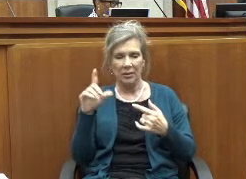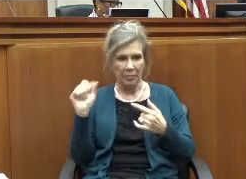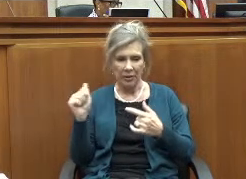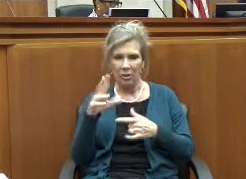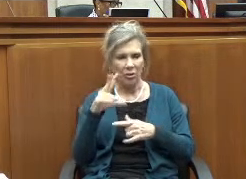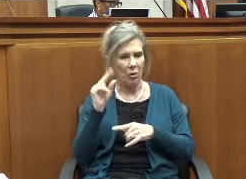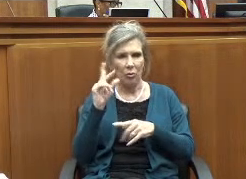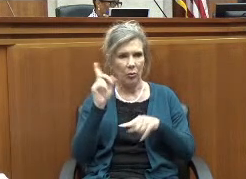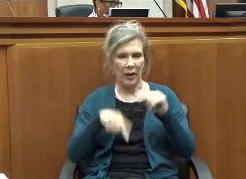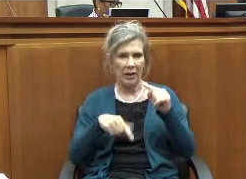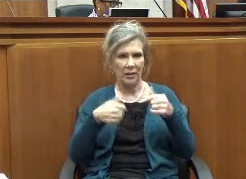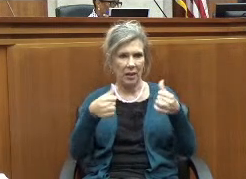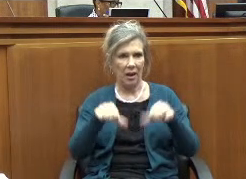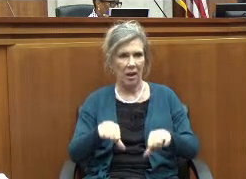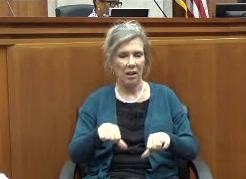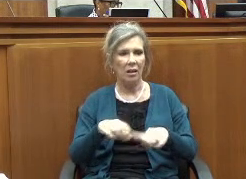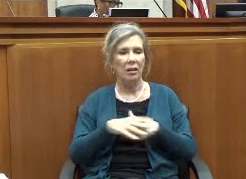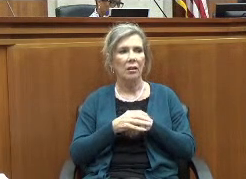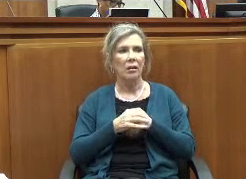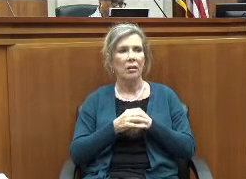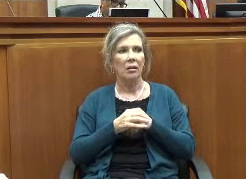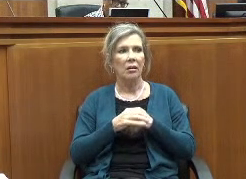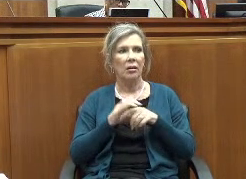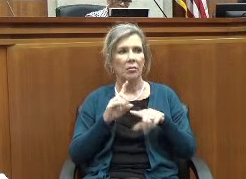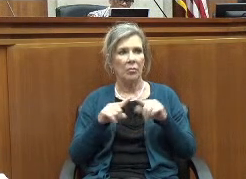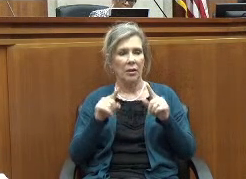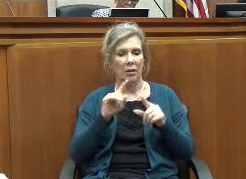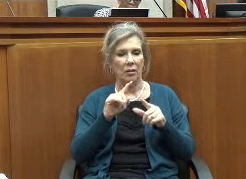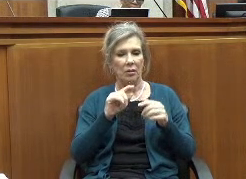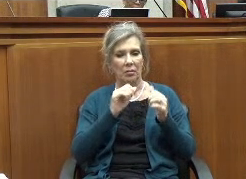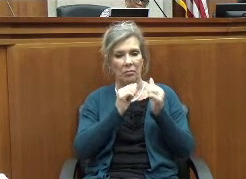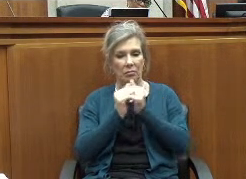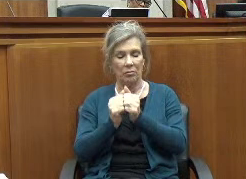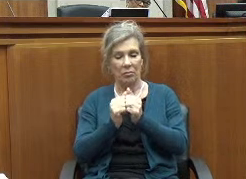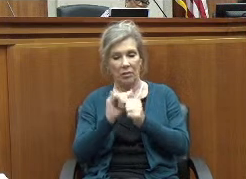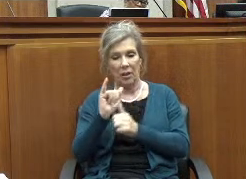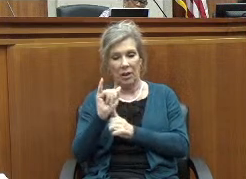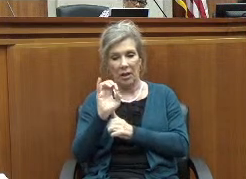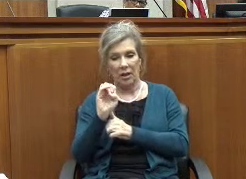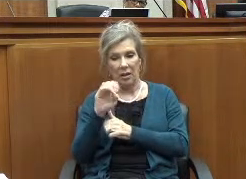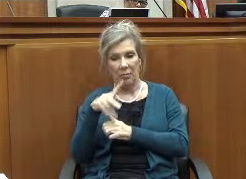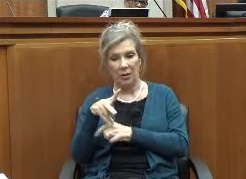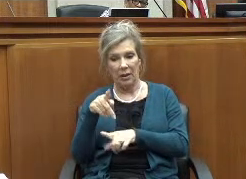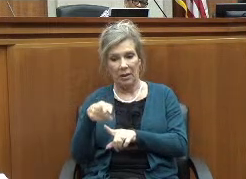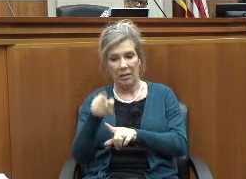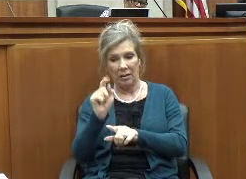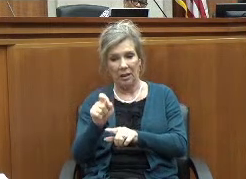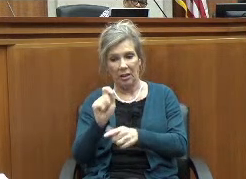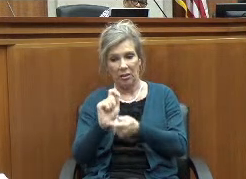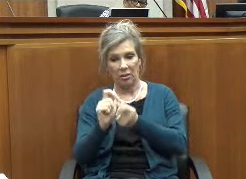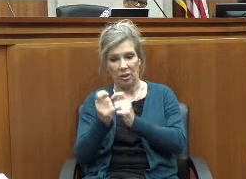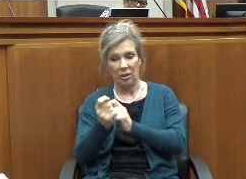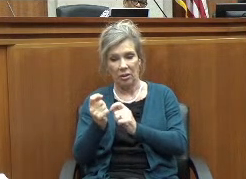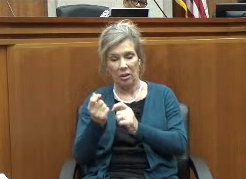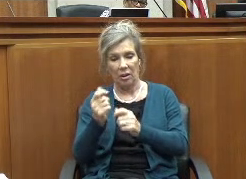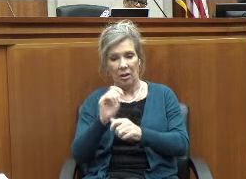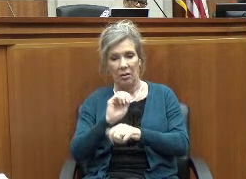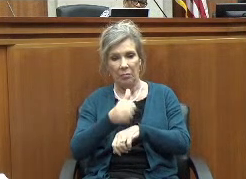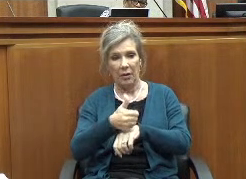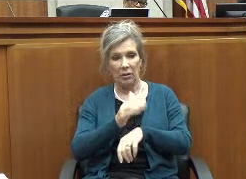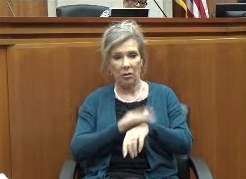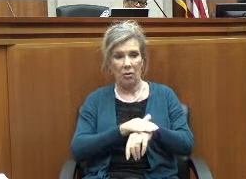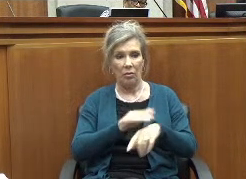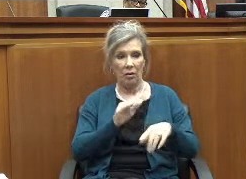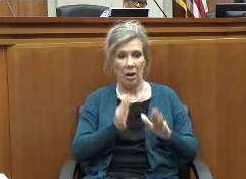that are housed in the IEP could change based on the operation of the school and the needs